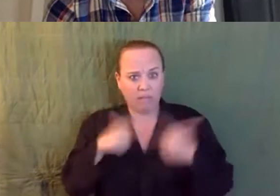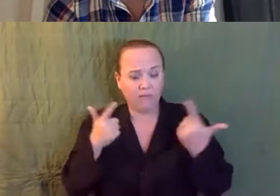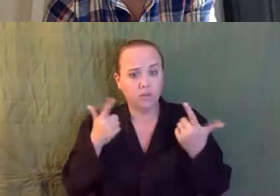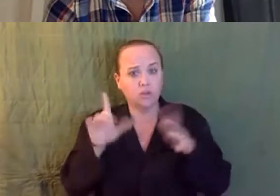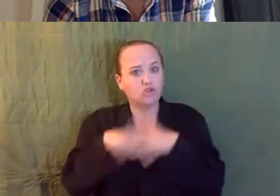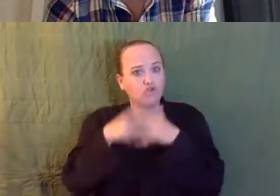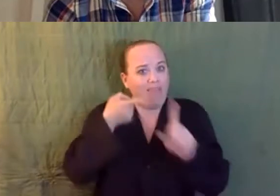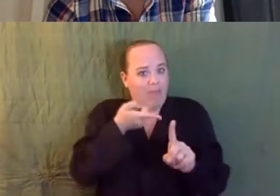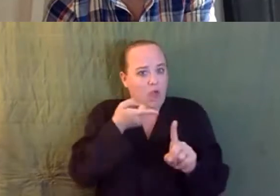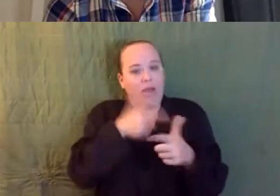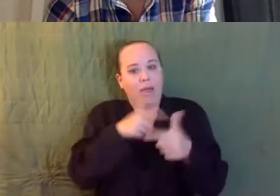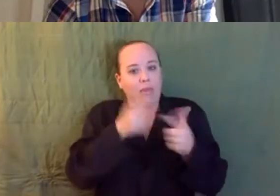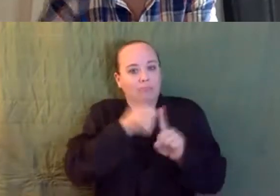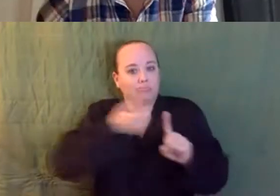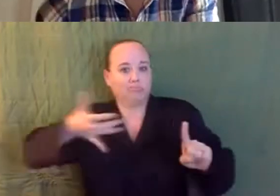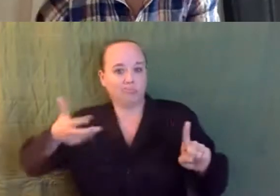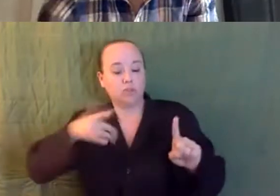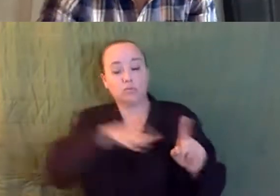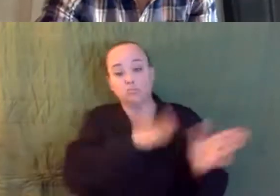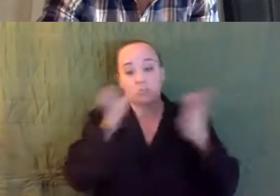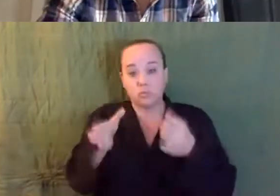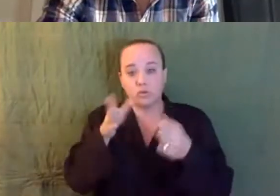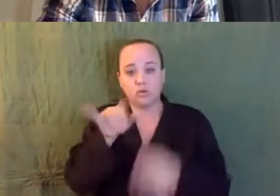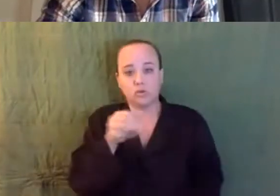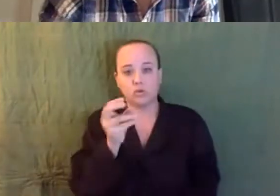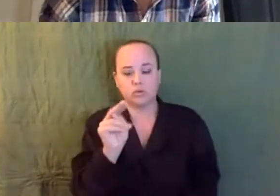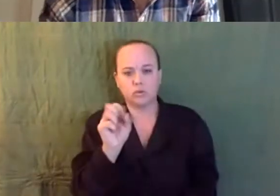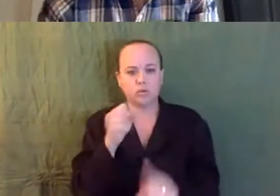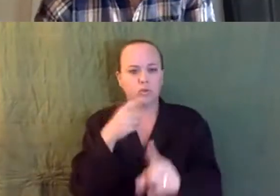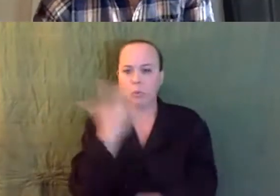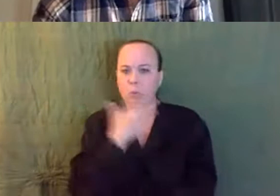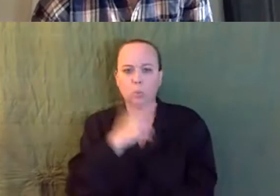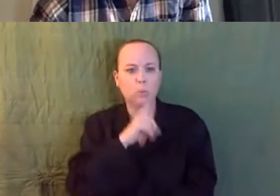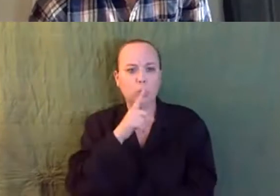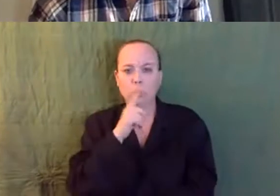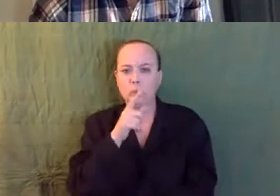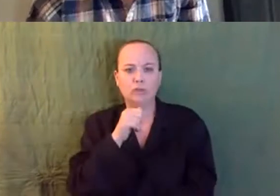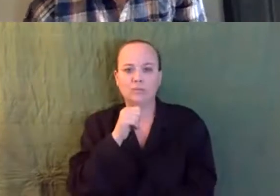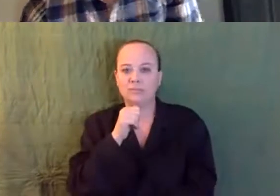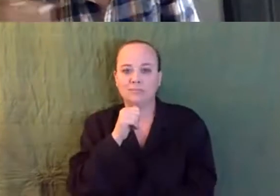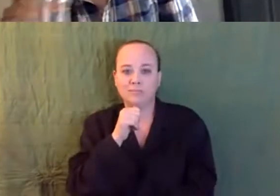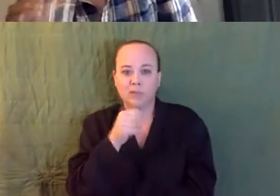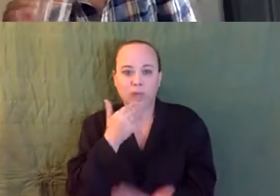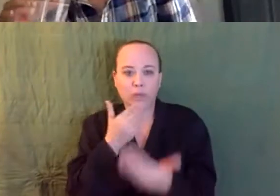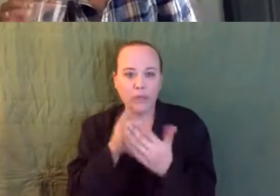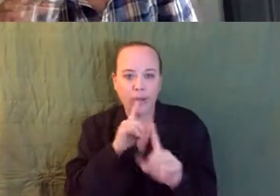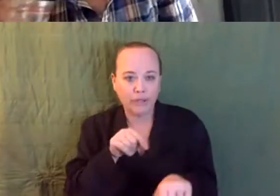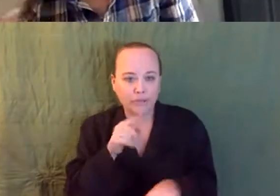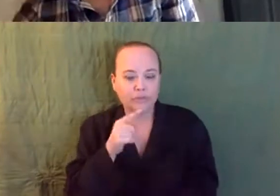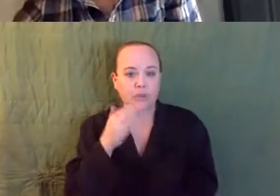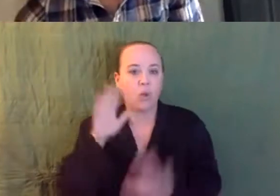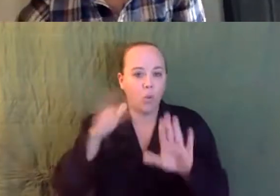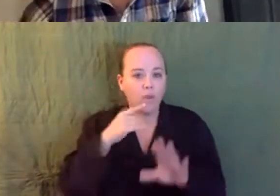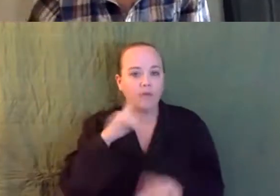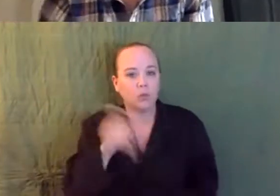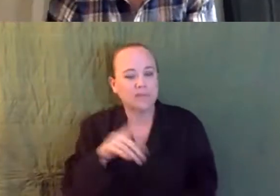Great, thank you. Mr. Johnson. Gosh, I really don't have a good answer for that question. It's a great question.